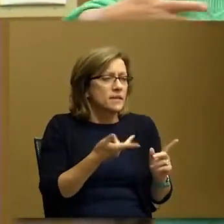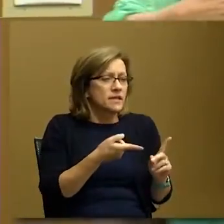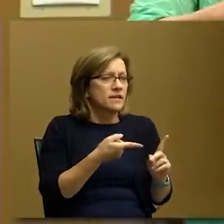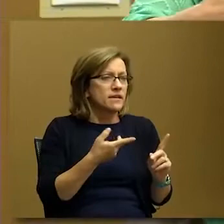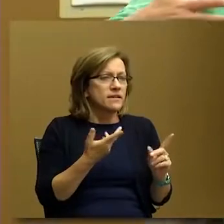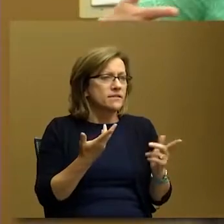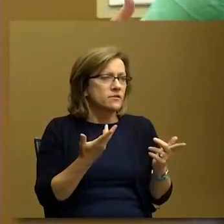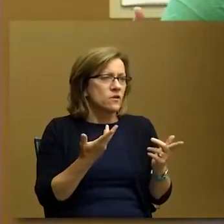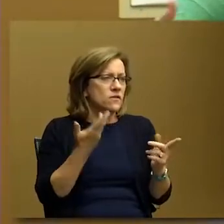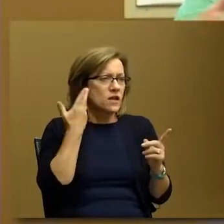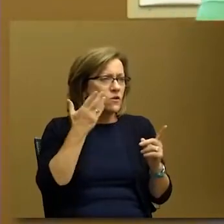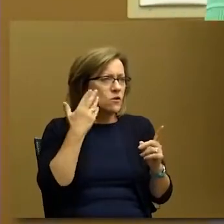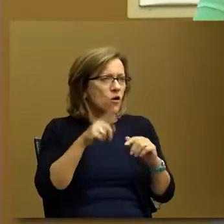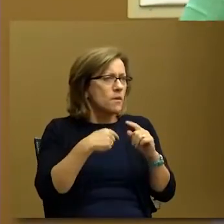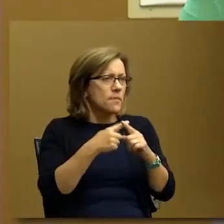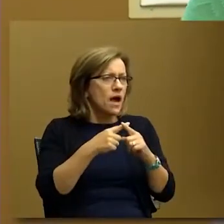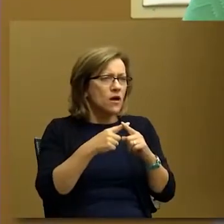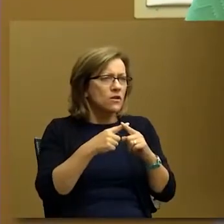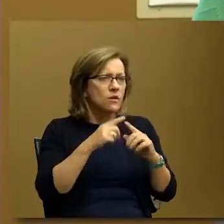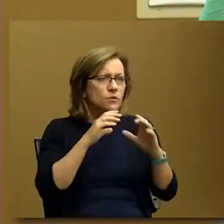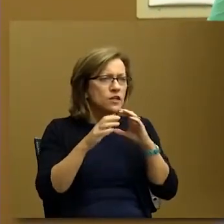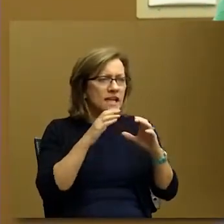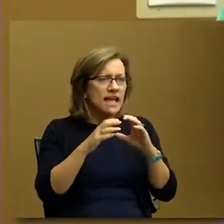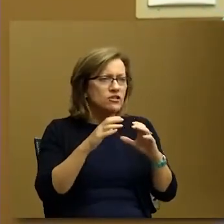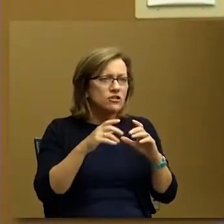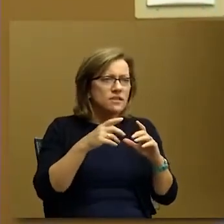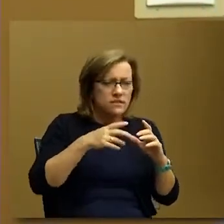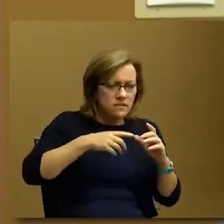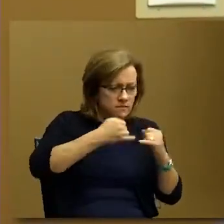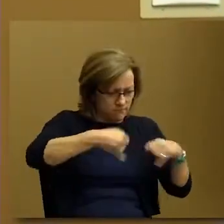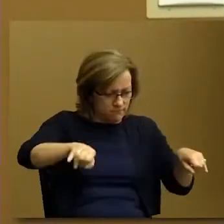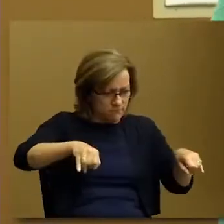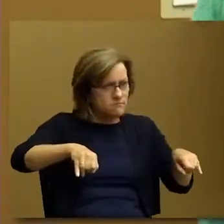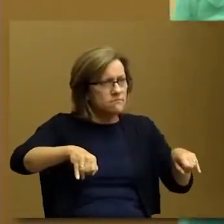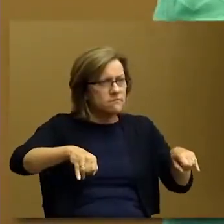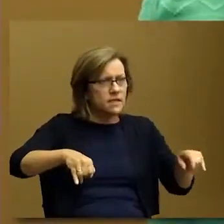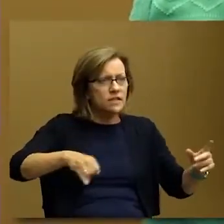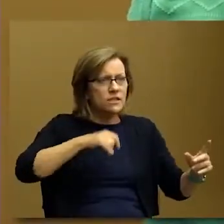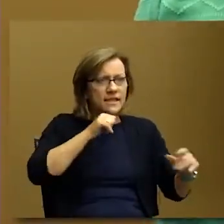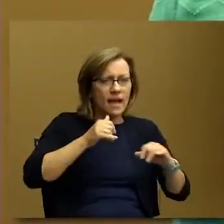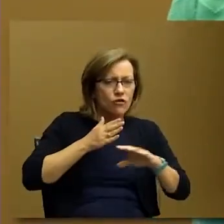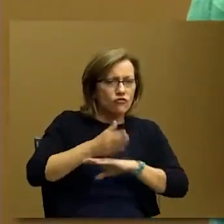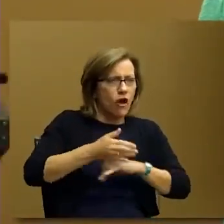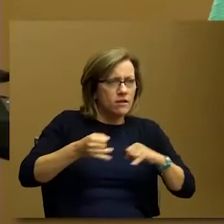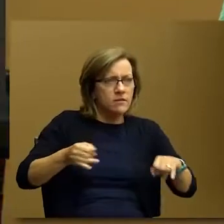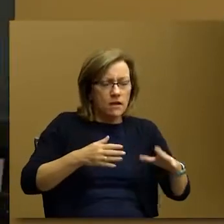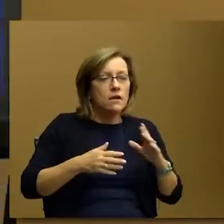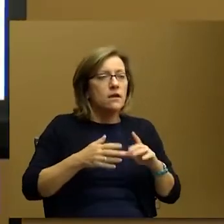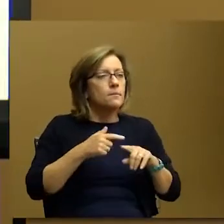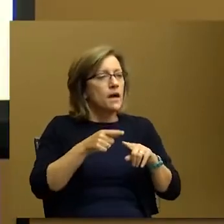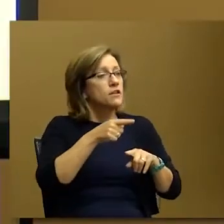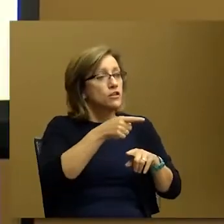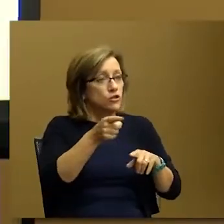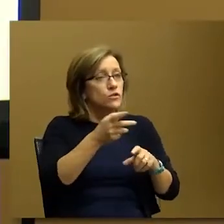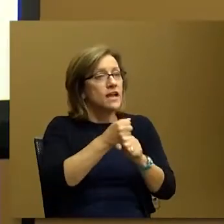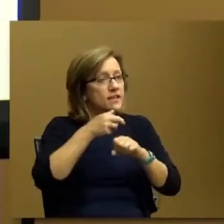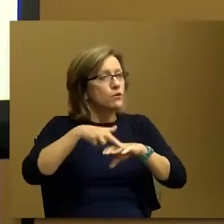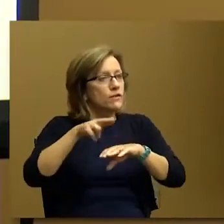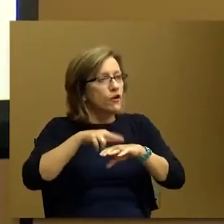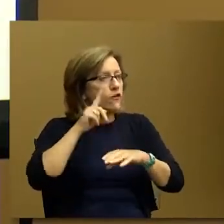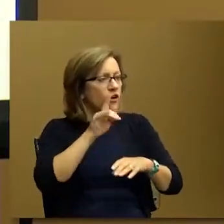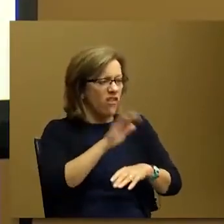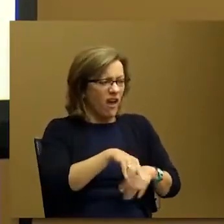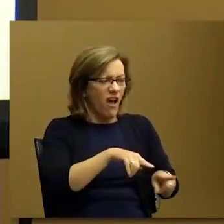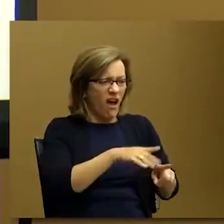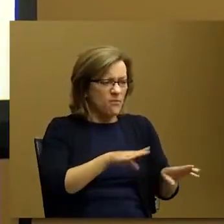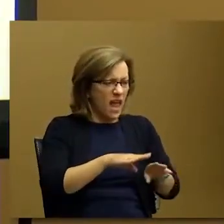communication bubble, and people have their own little private spaces and stuff. But you're getting those referrals for that behavior. And it's nothing